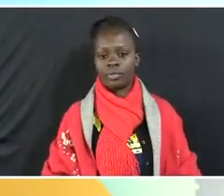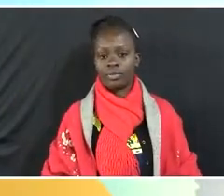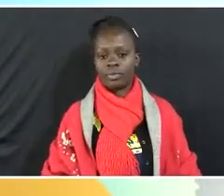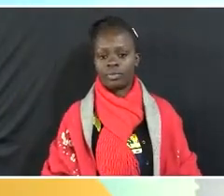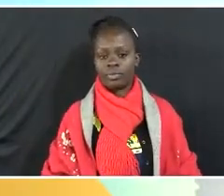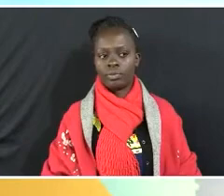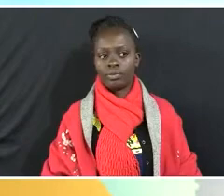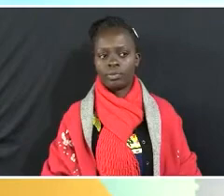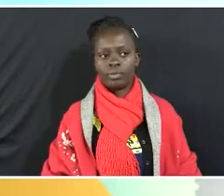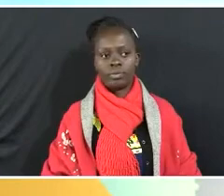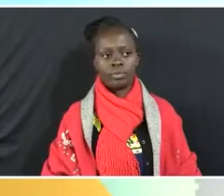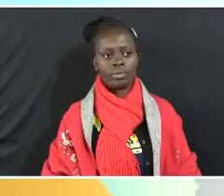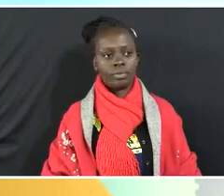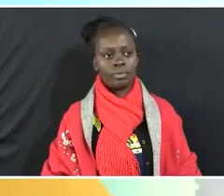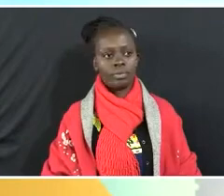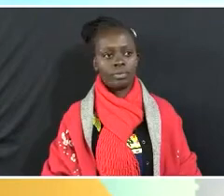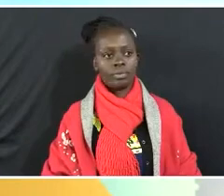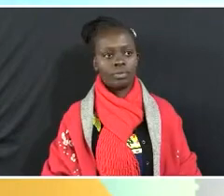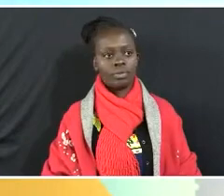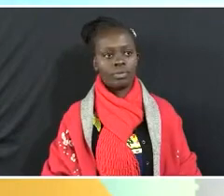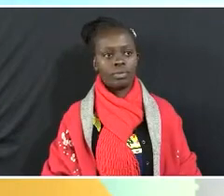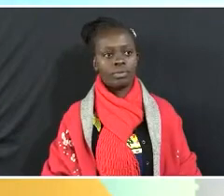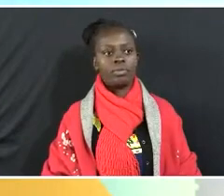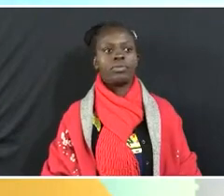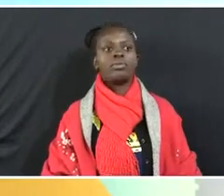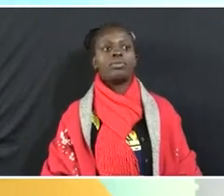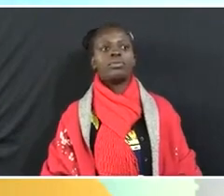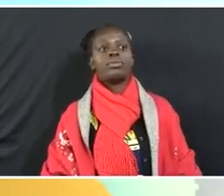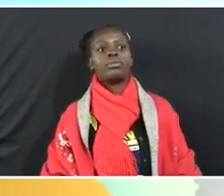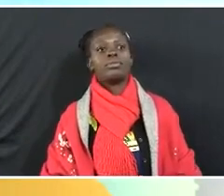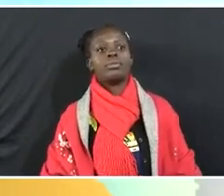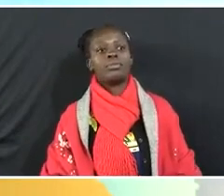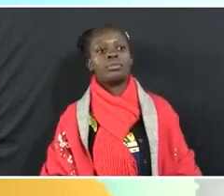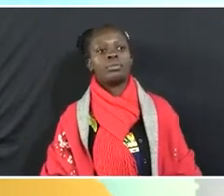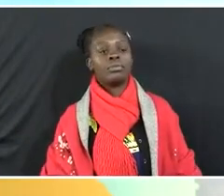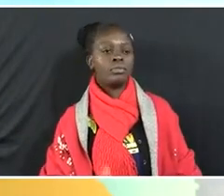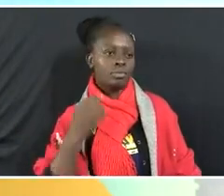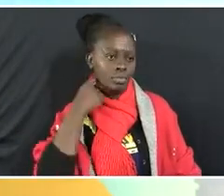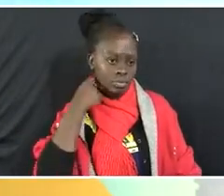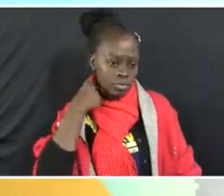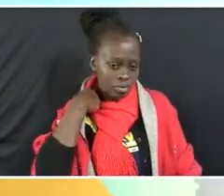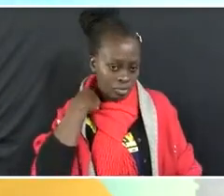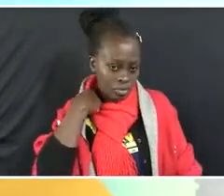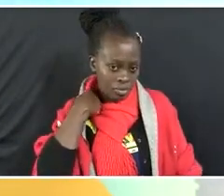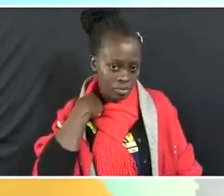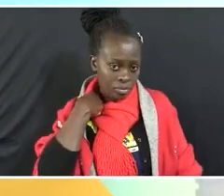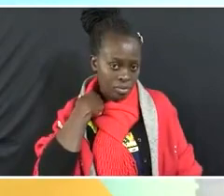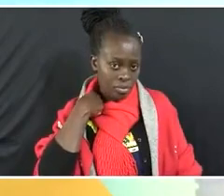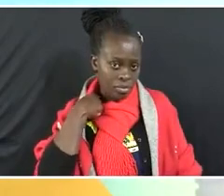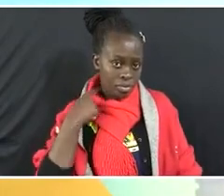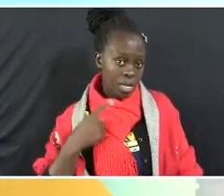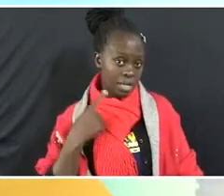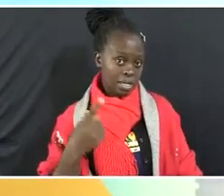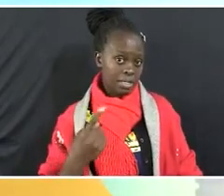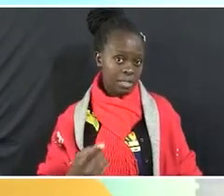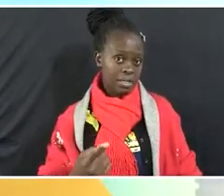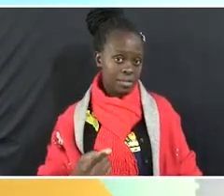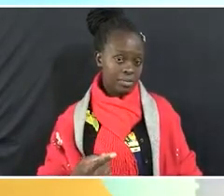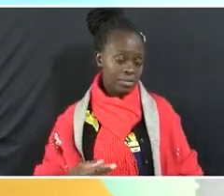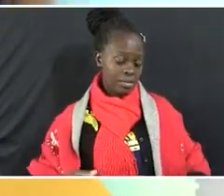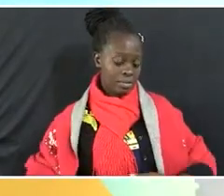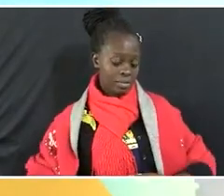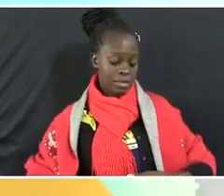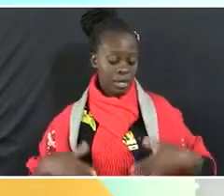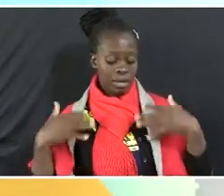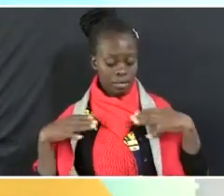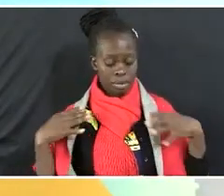Absalom. Longed to go forth after the son. Now let me tell you something. I am convinced, and young people,